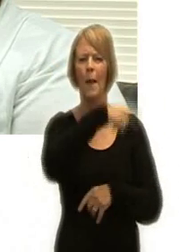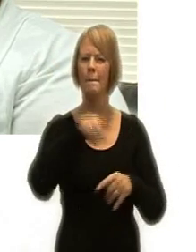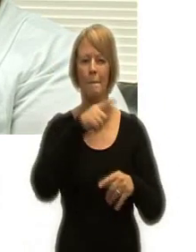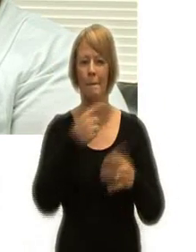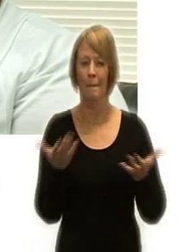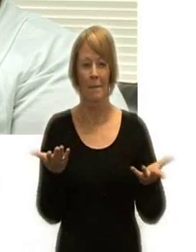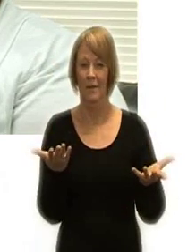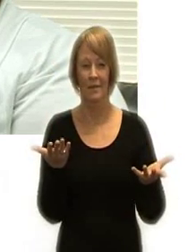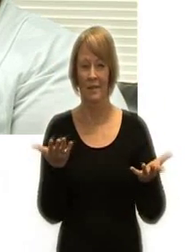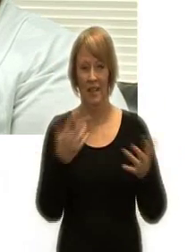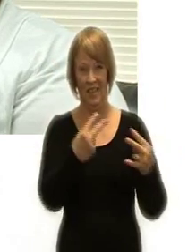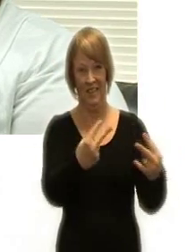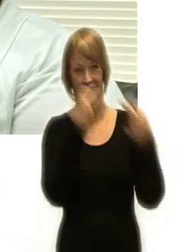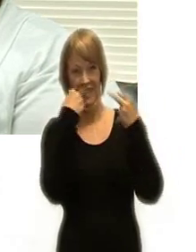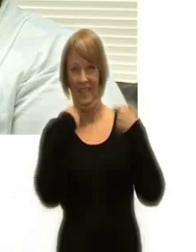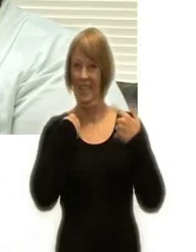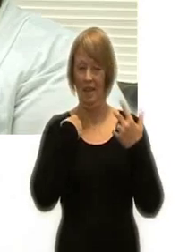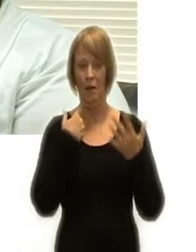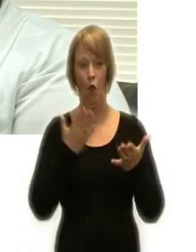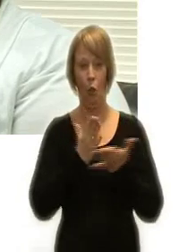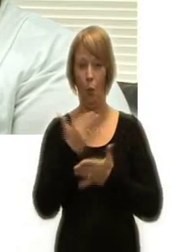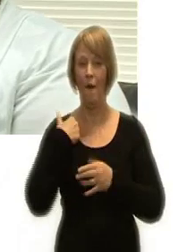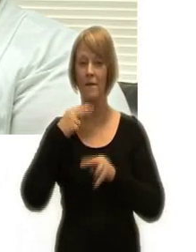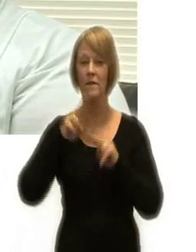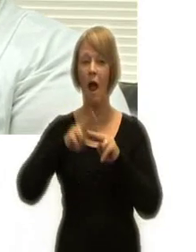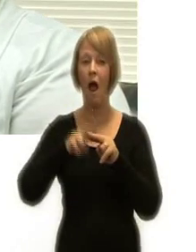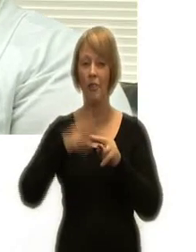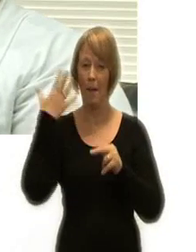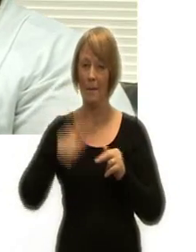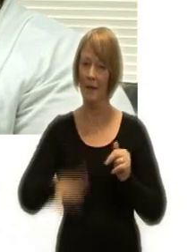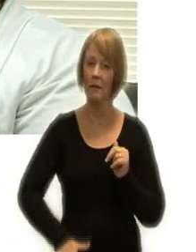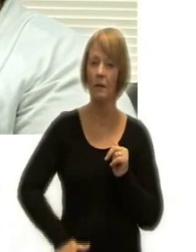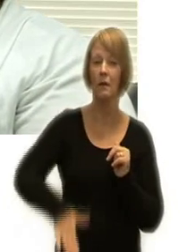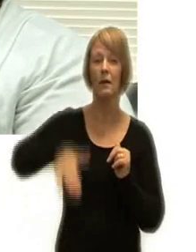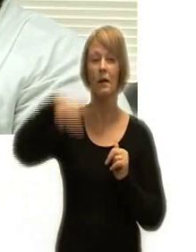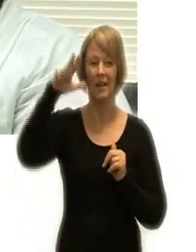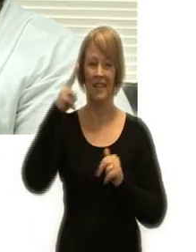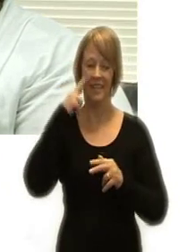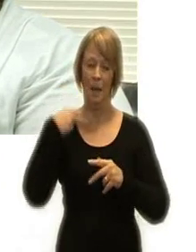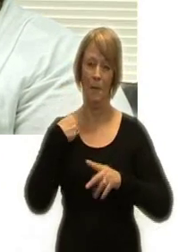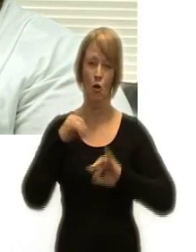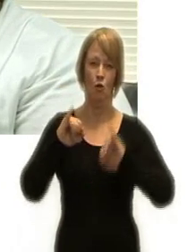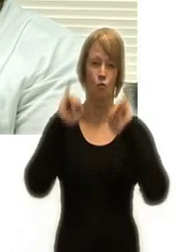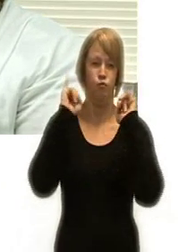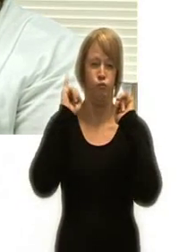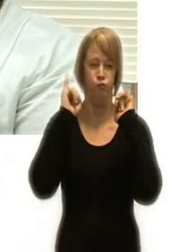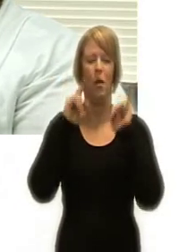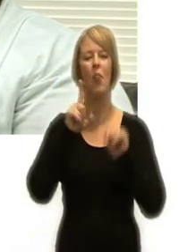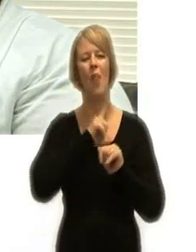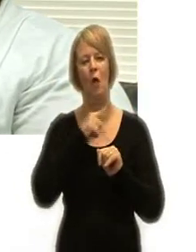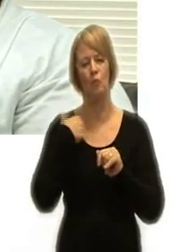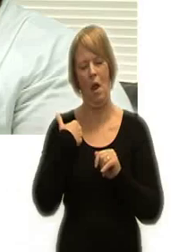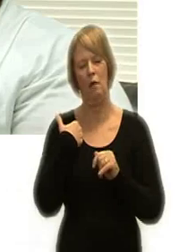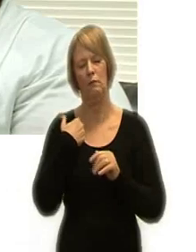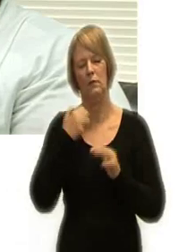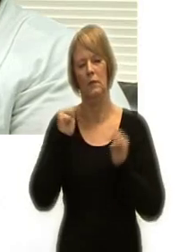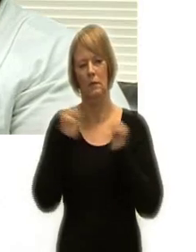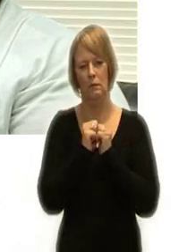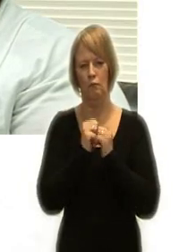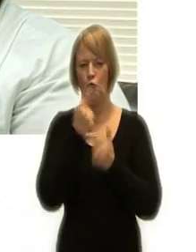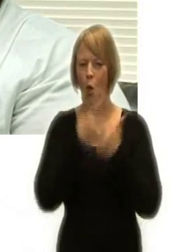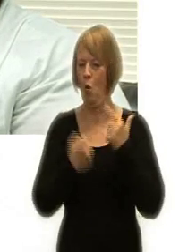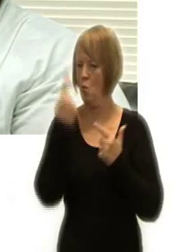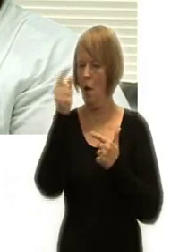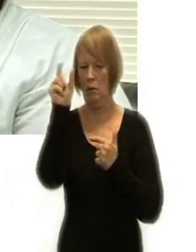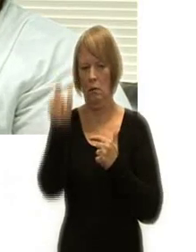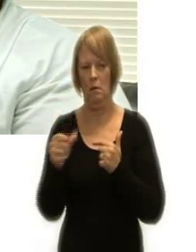I don't want to hurt them or worry them, because at the end of the day, they're seeing, my dad always sees